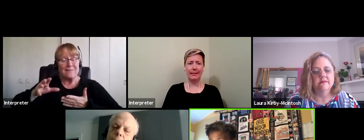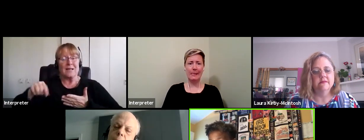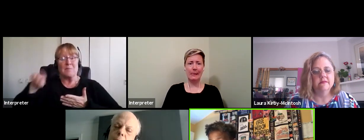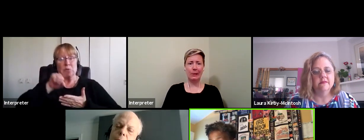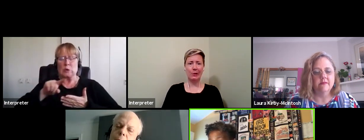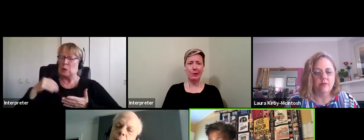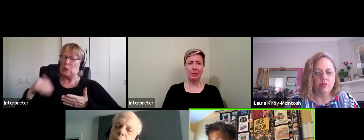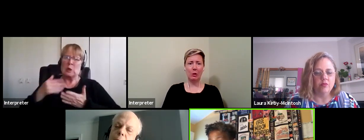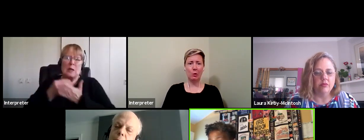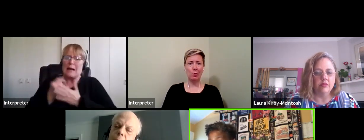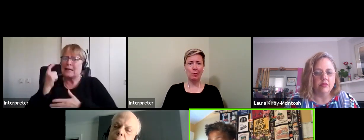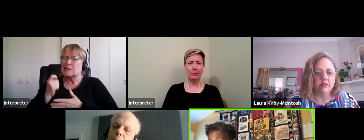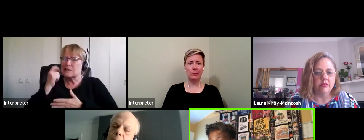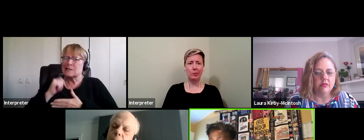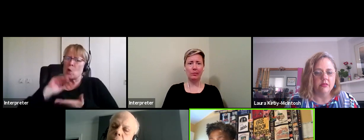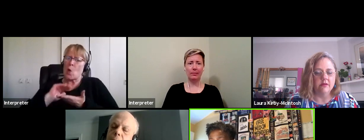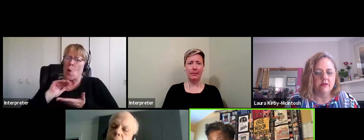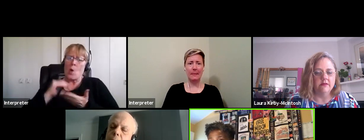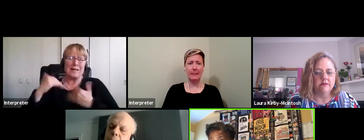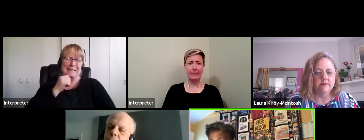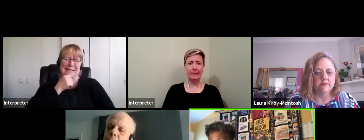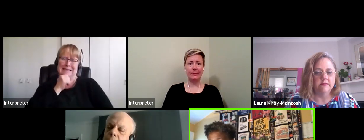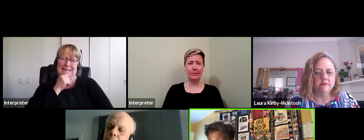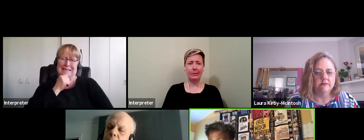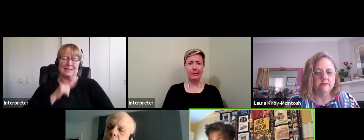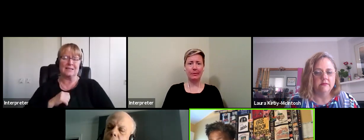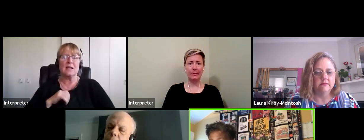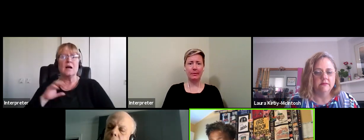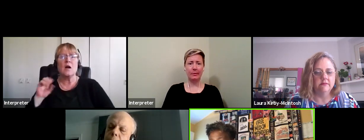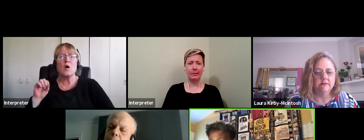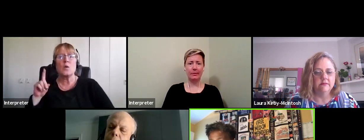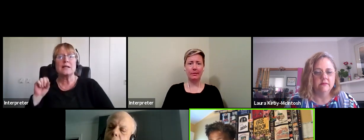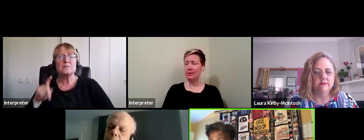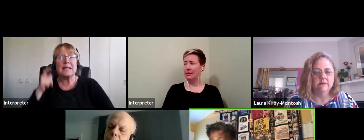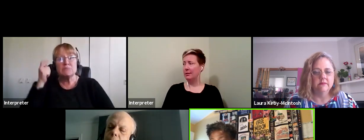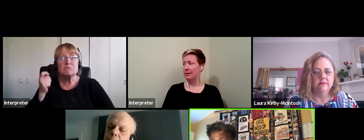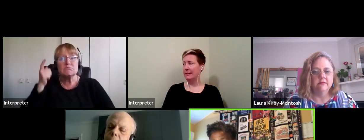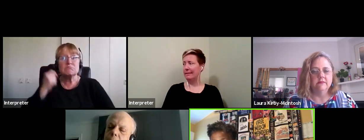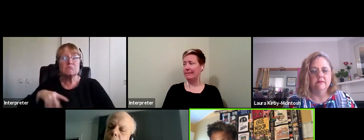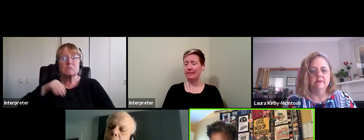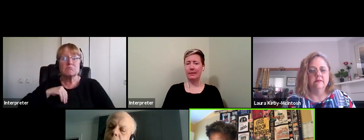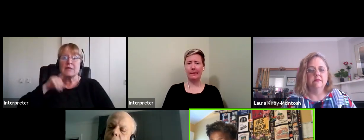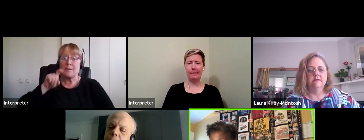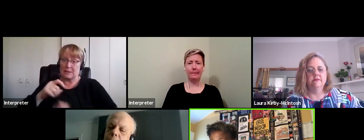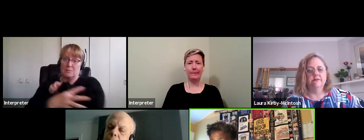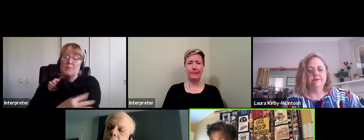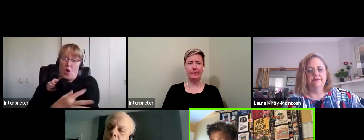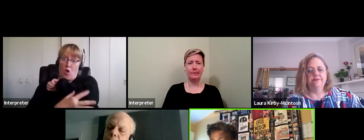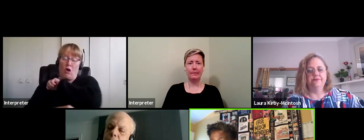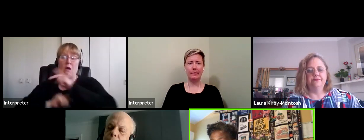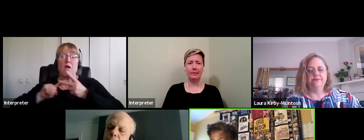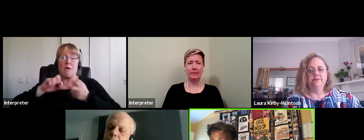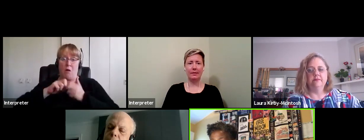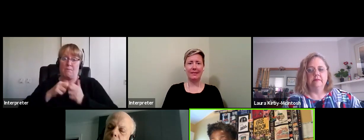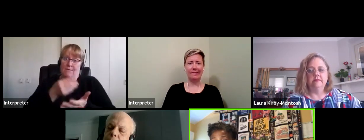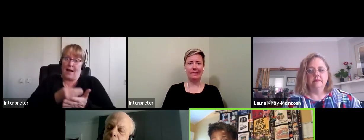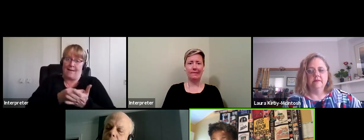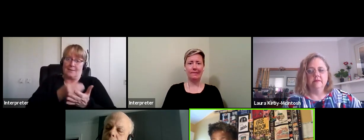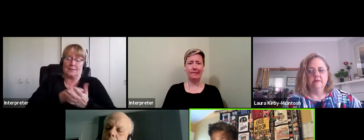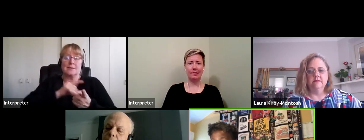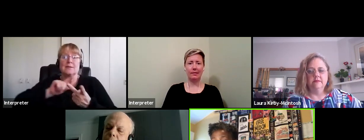hardship. For someone to receive ODSP, they need not only be poor, have a financial need, but they need to have